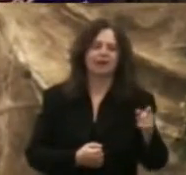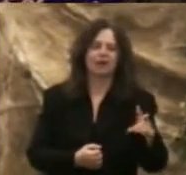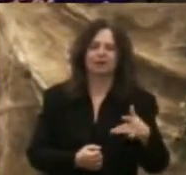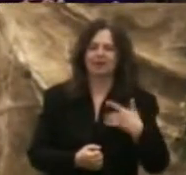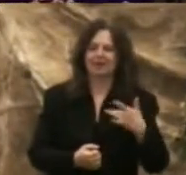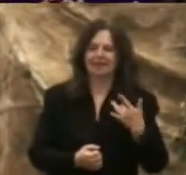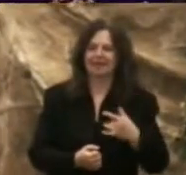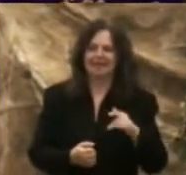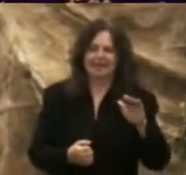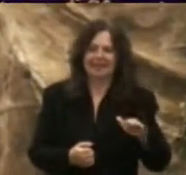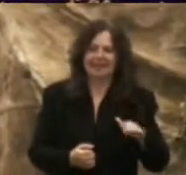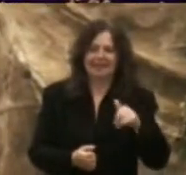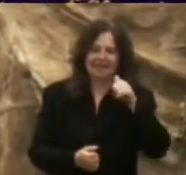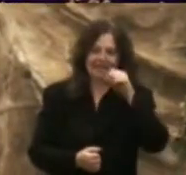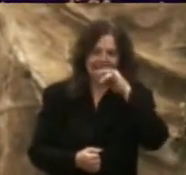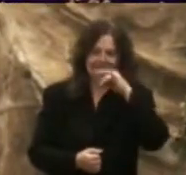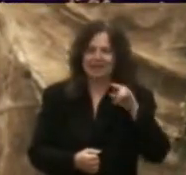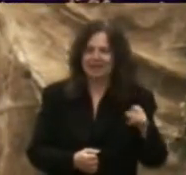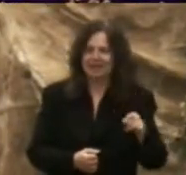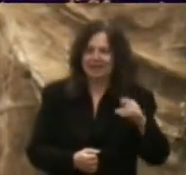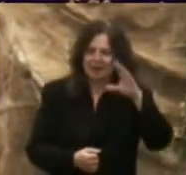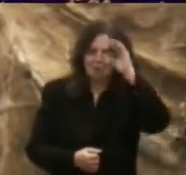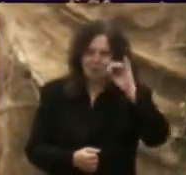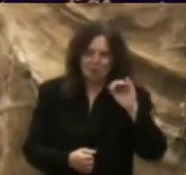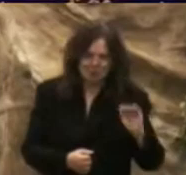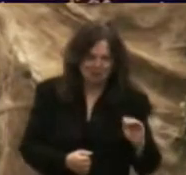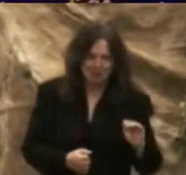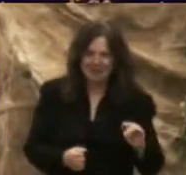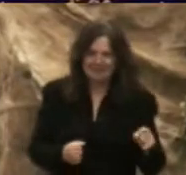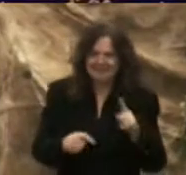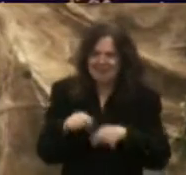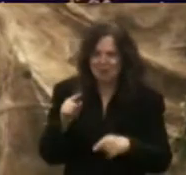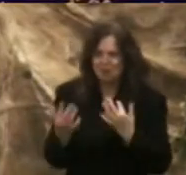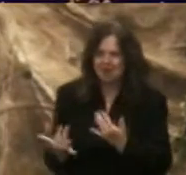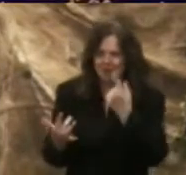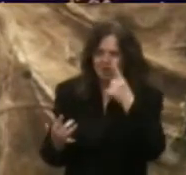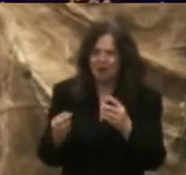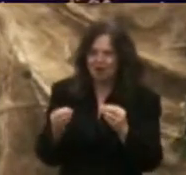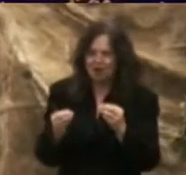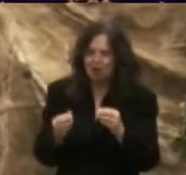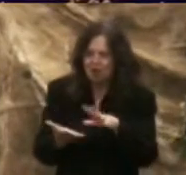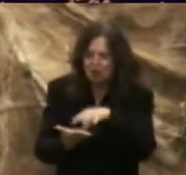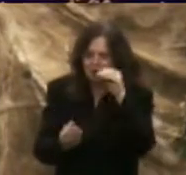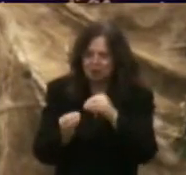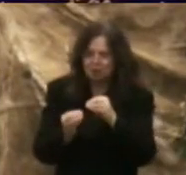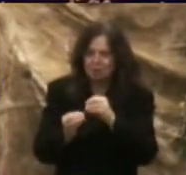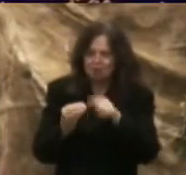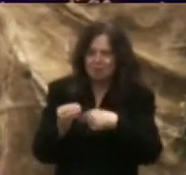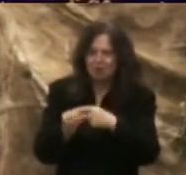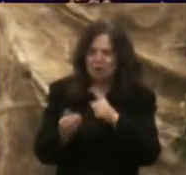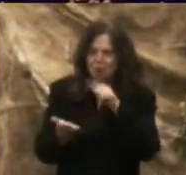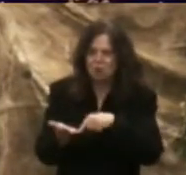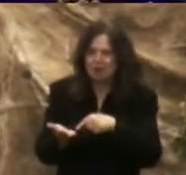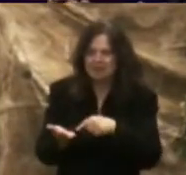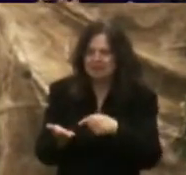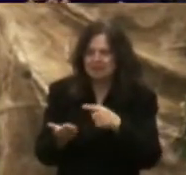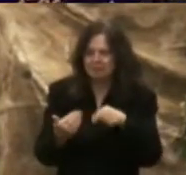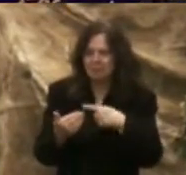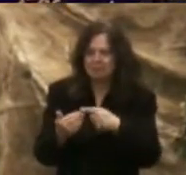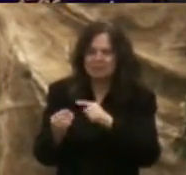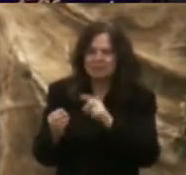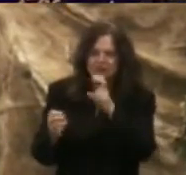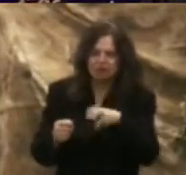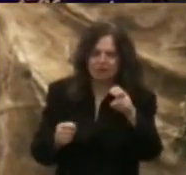for any information that might come out over our electronic communications or through printed communications on the